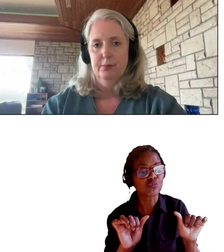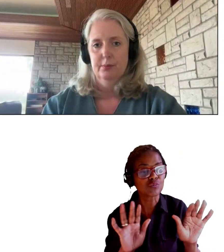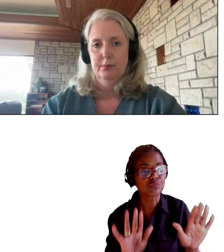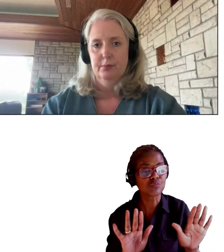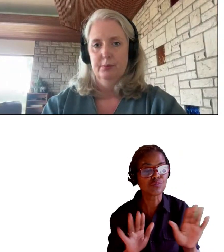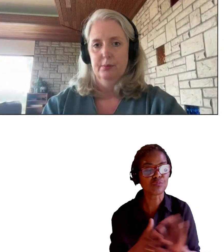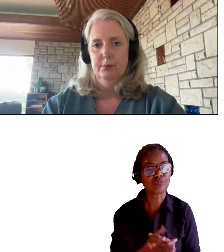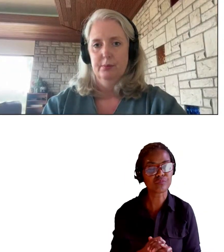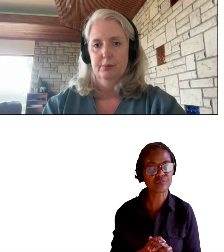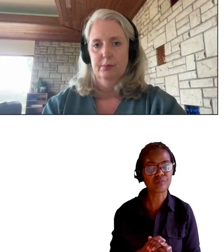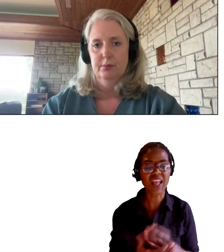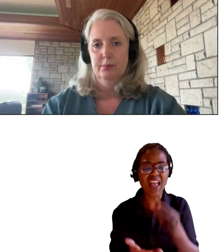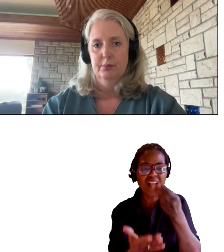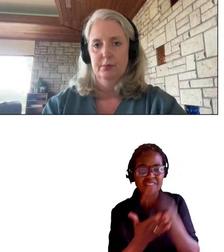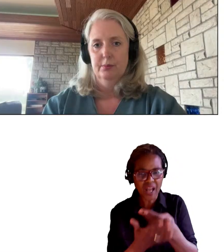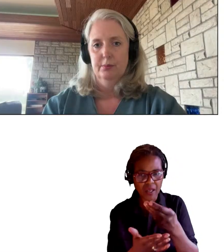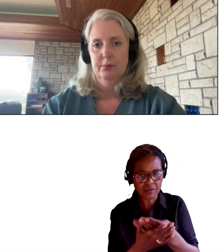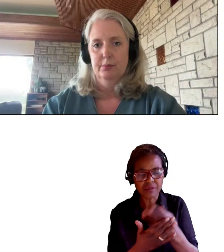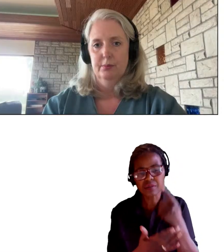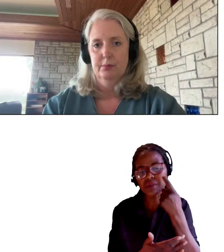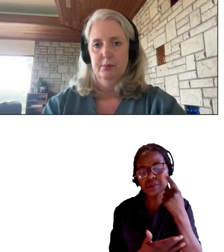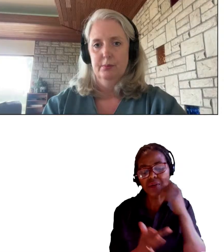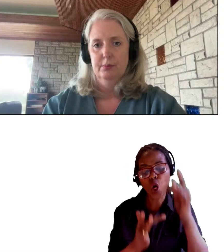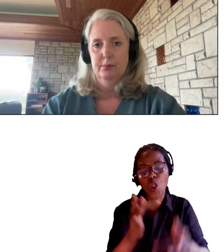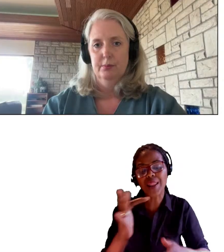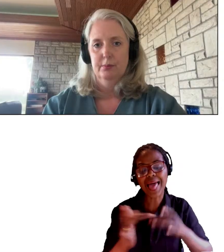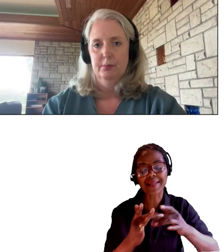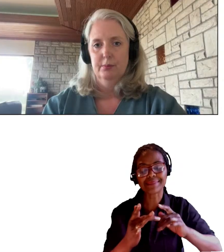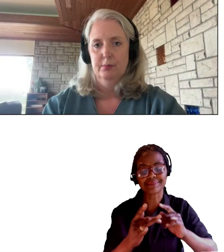come online early next year, so